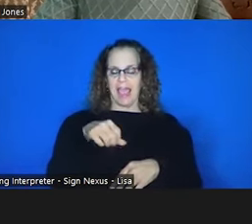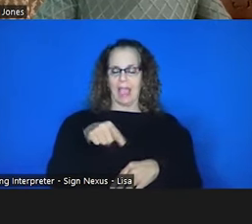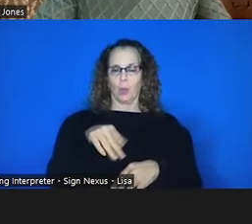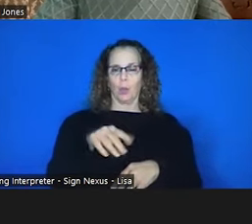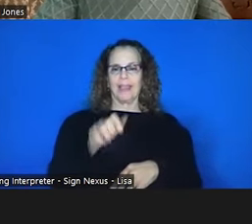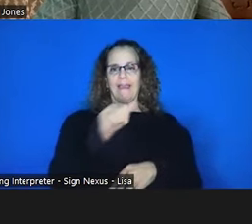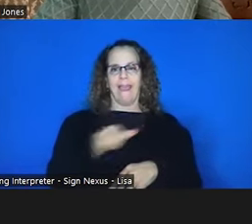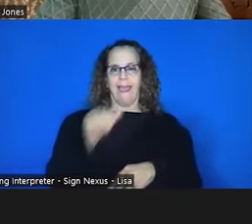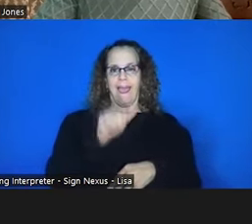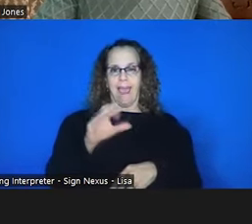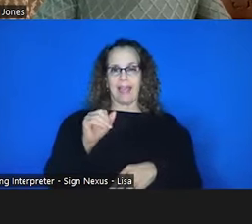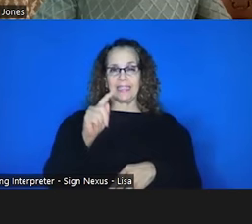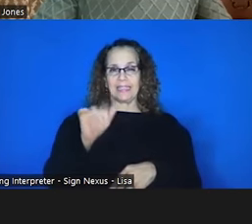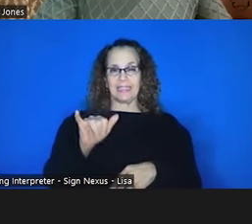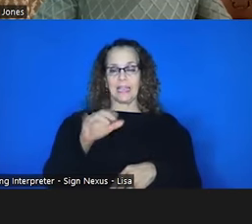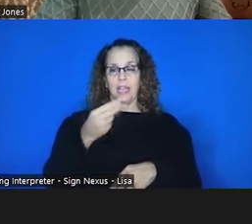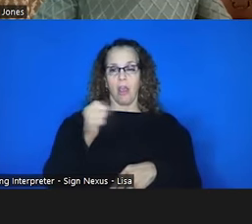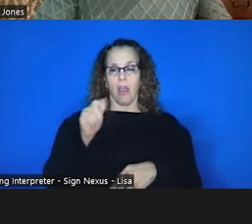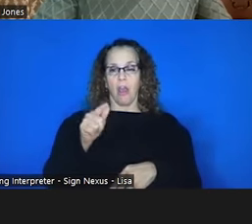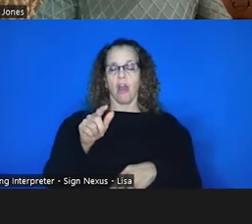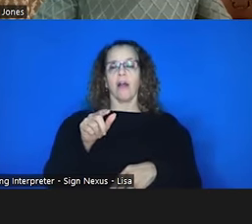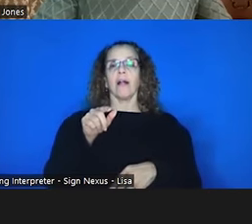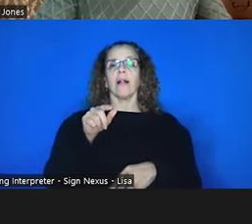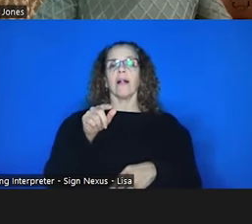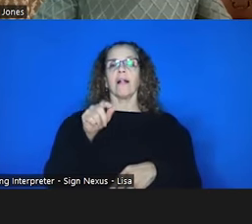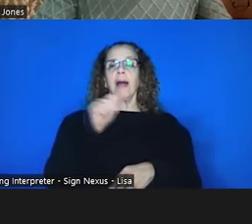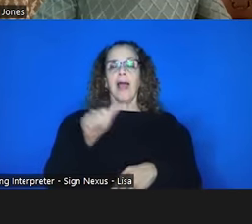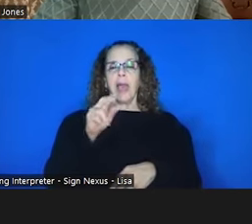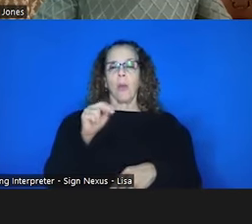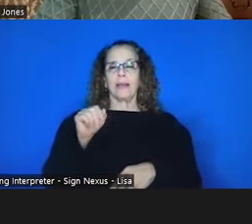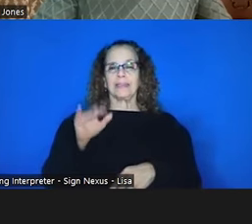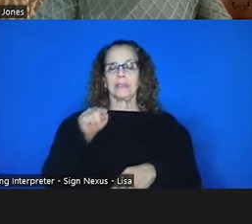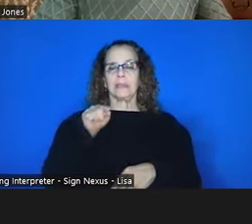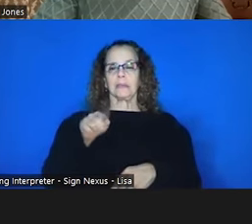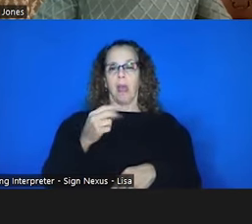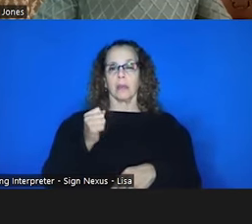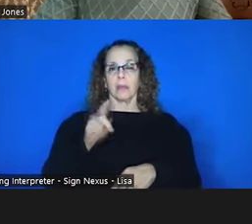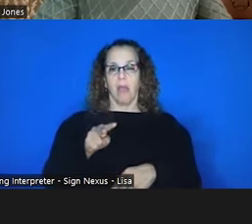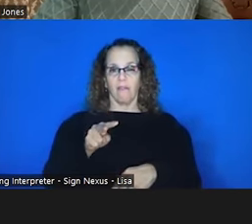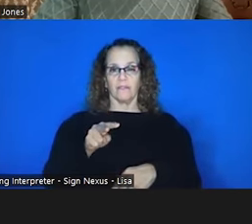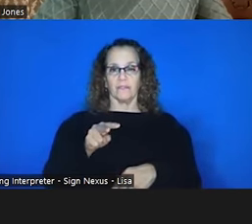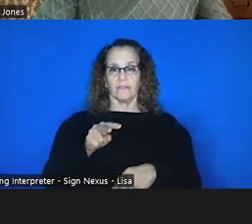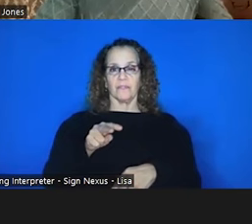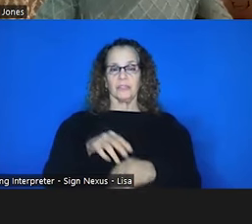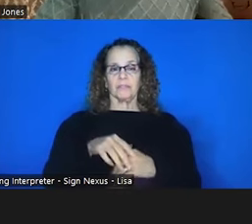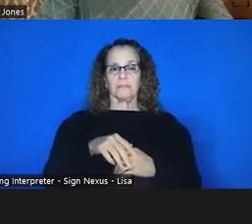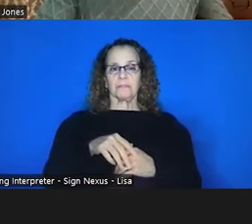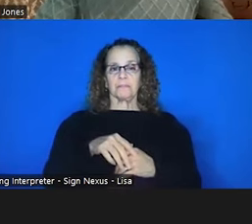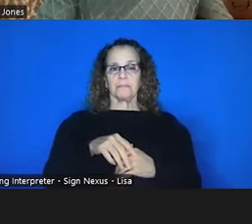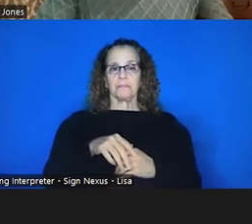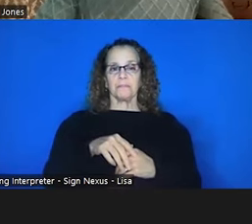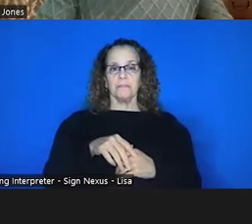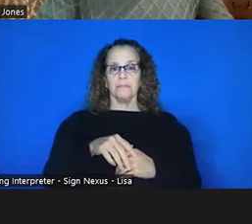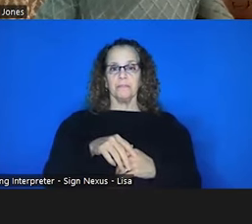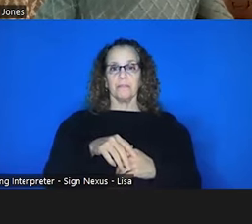genderequity@cityhall.nyc.gov. If you have further questions or want to try to connect with some of our panelists today, we are very happy to facilitate that. And